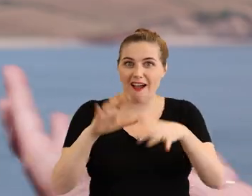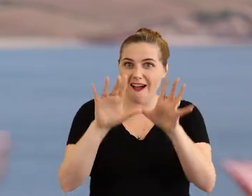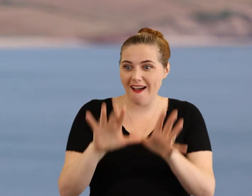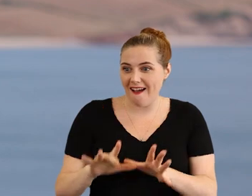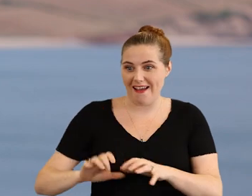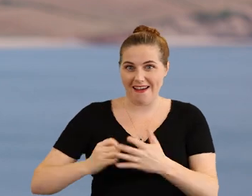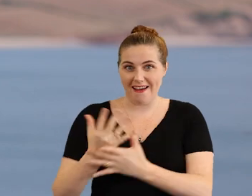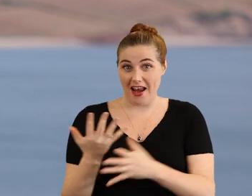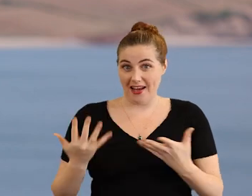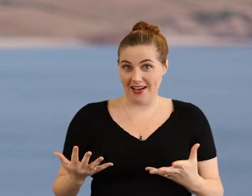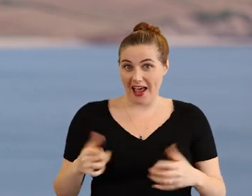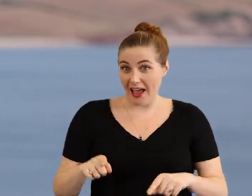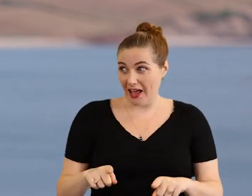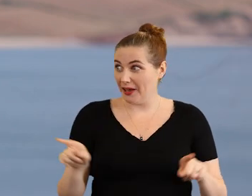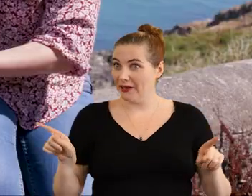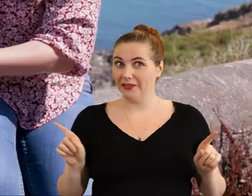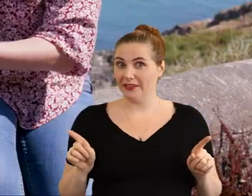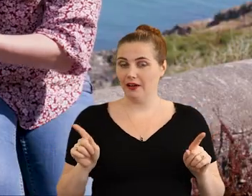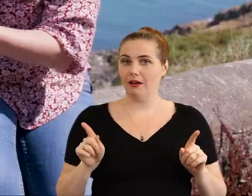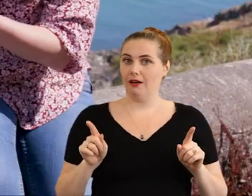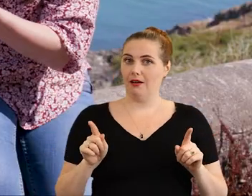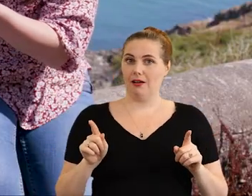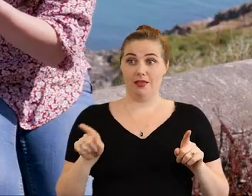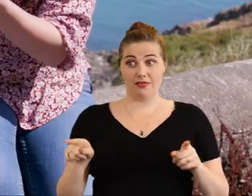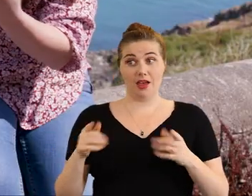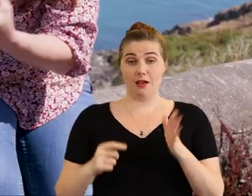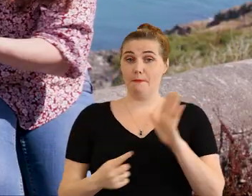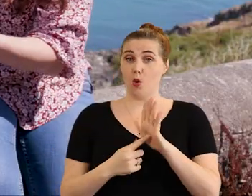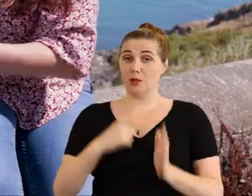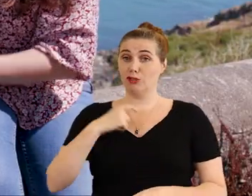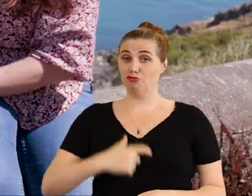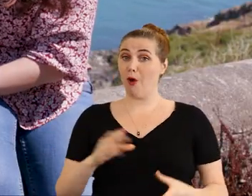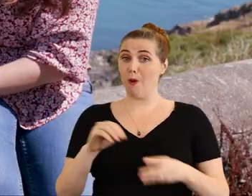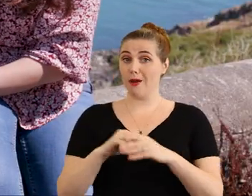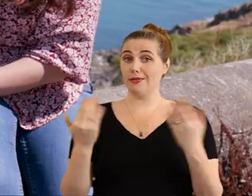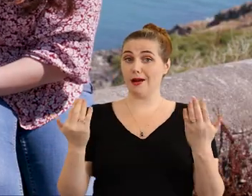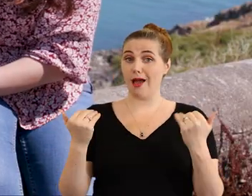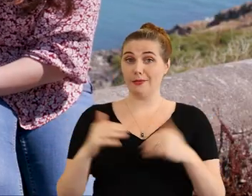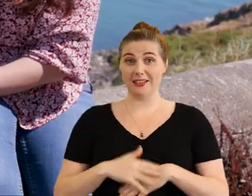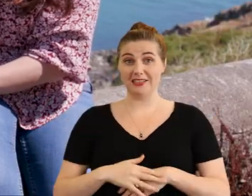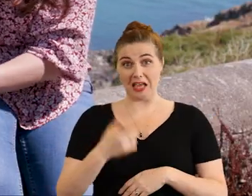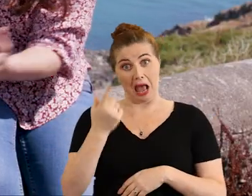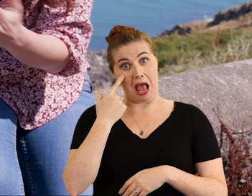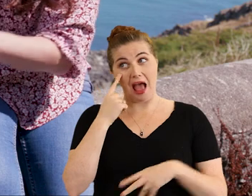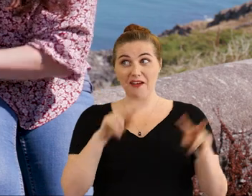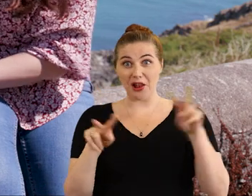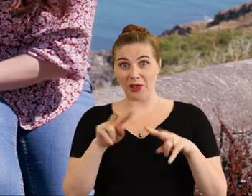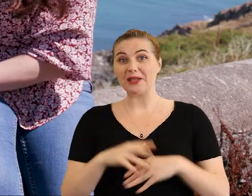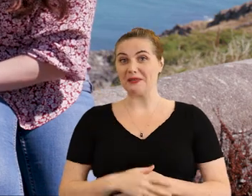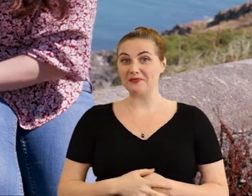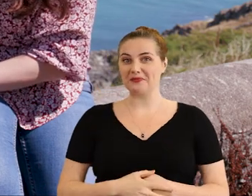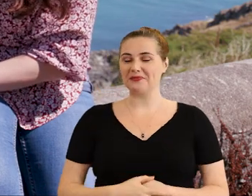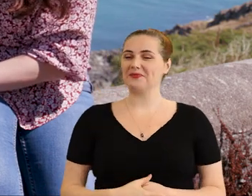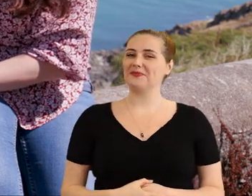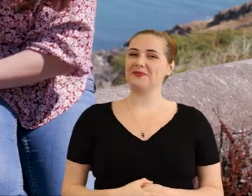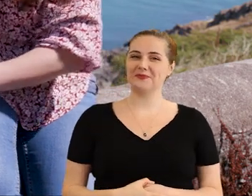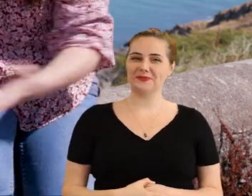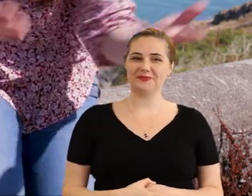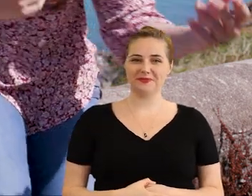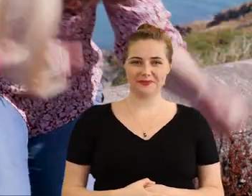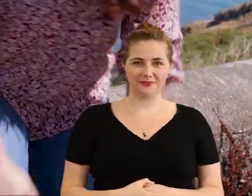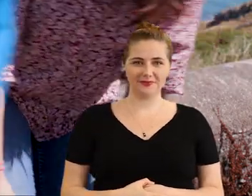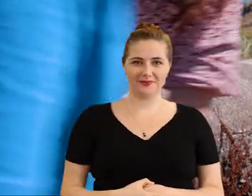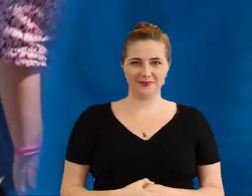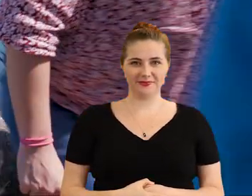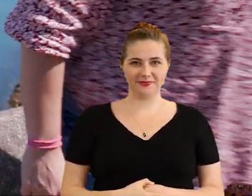these extraordinary creatures. And, you know, they've got such a big role to play. Shall we go and find some? Yes, let's